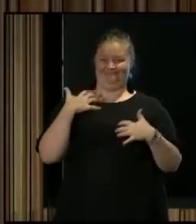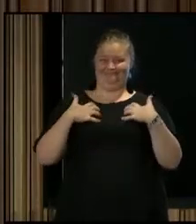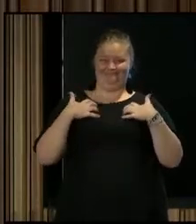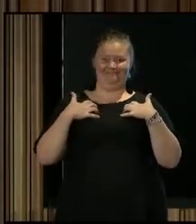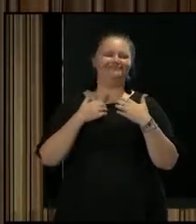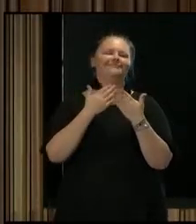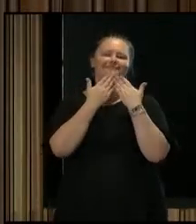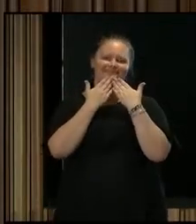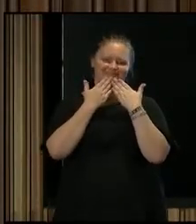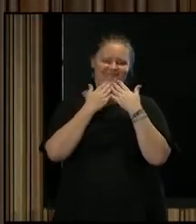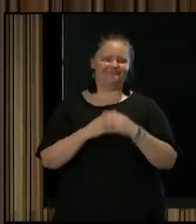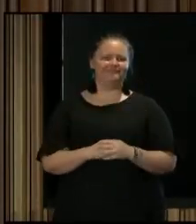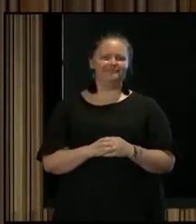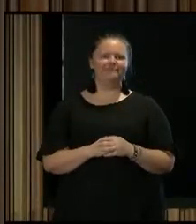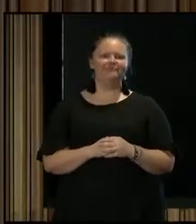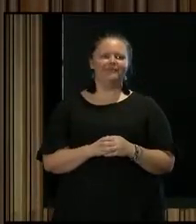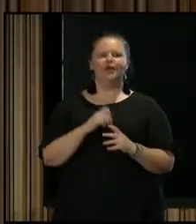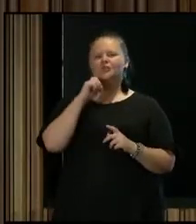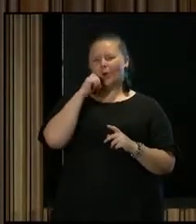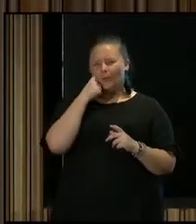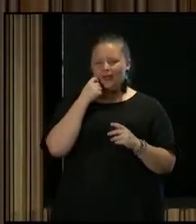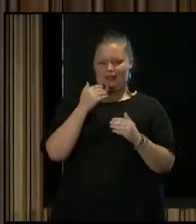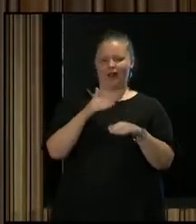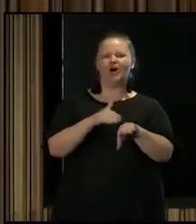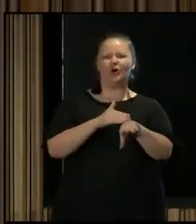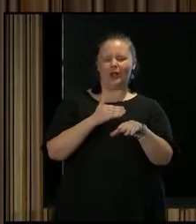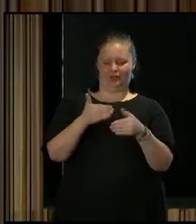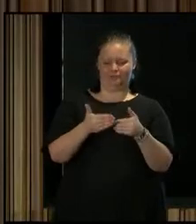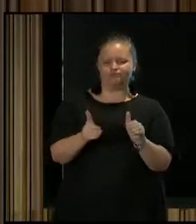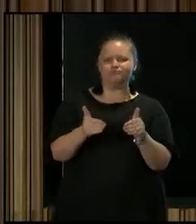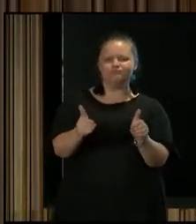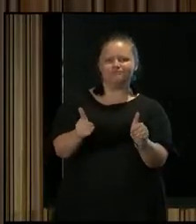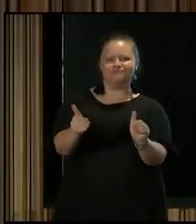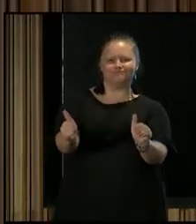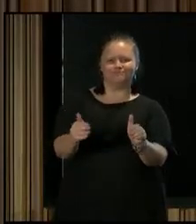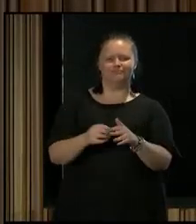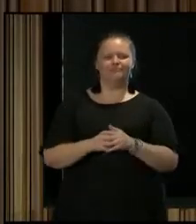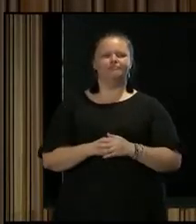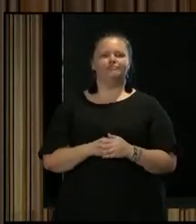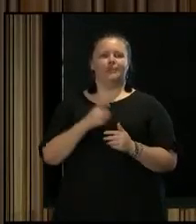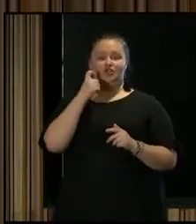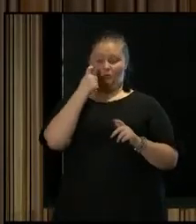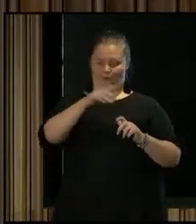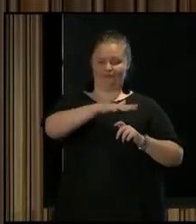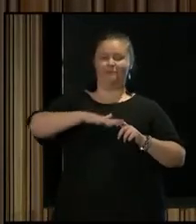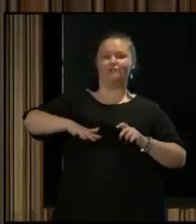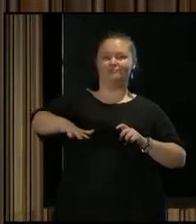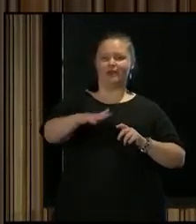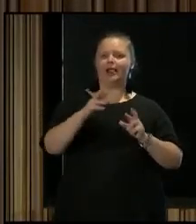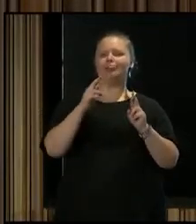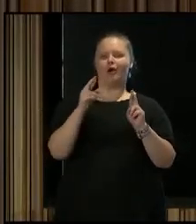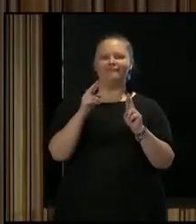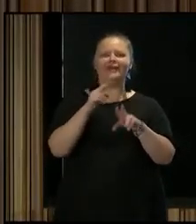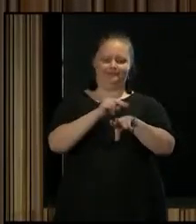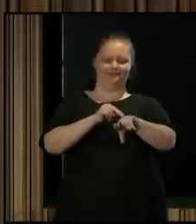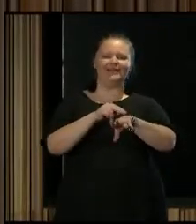Thank you. We have a staged reopening, so we'll do the info zone, Kirral Dargan and the Corgan, the corner, tomorrow, and then hopefully after